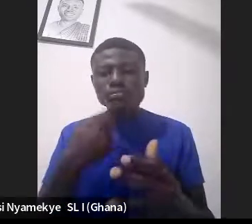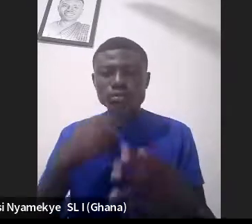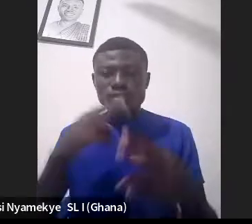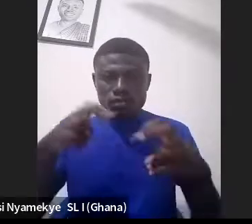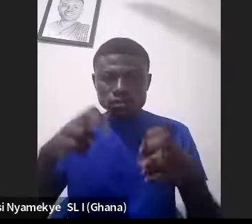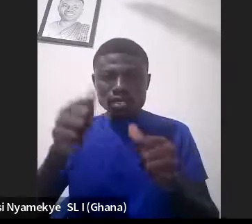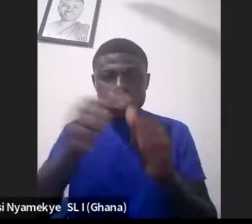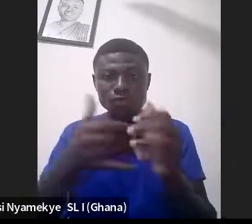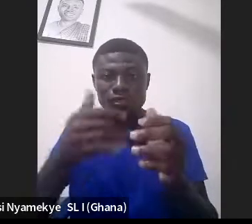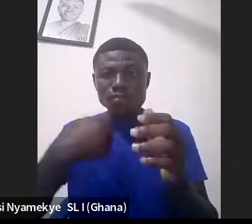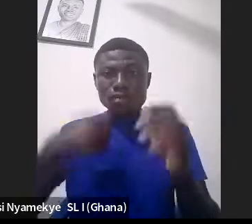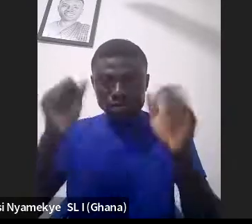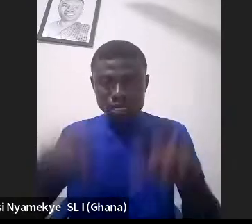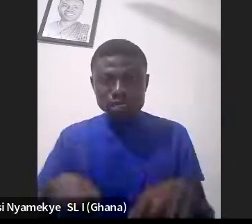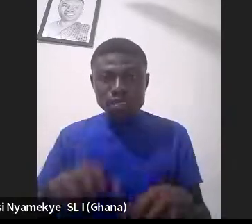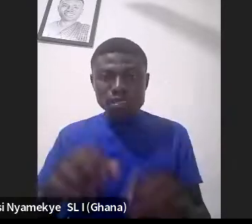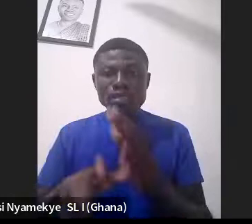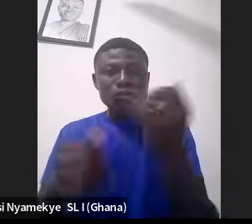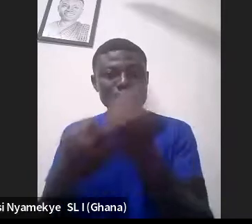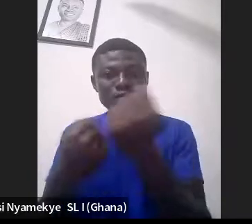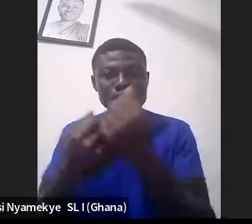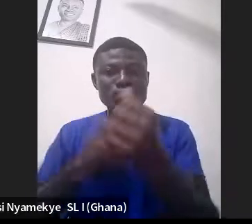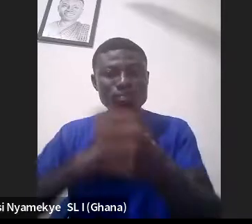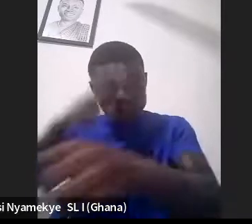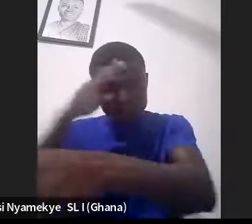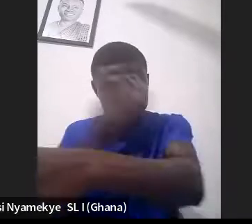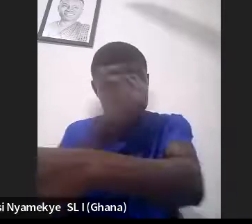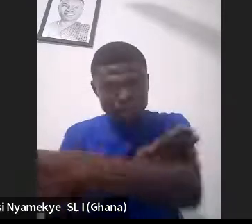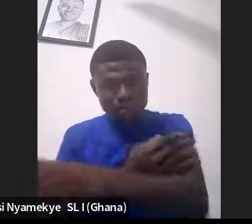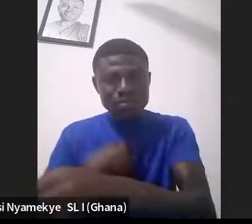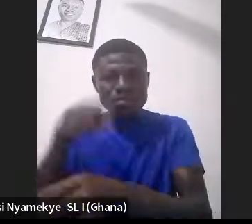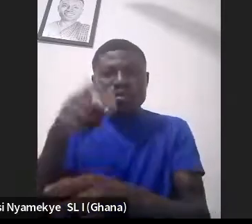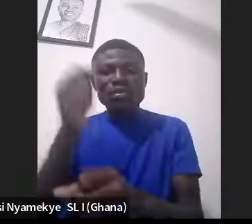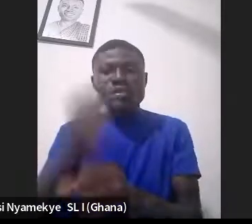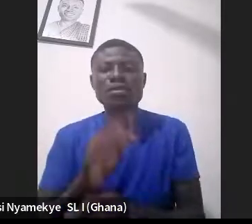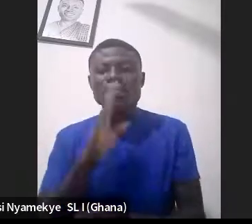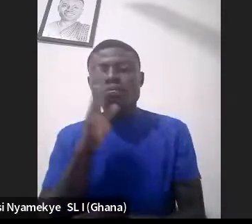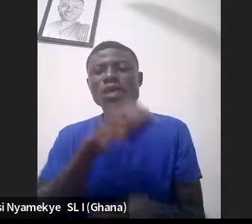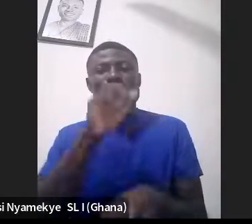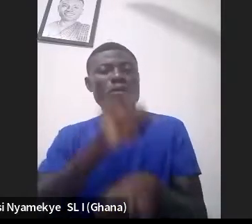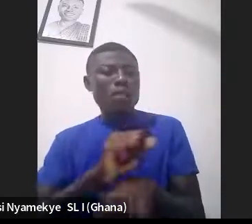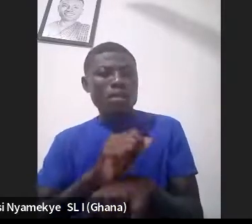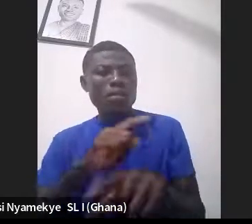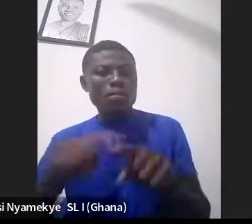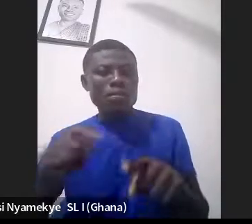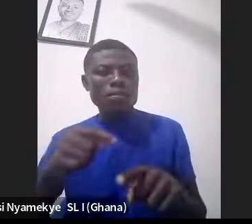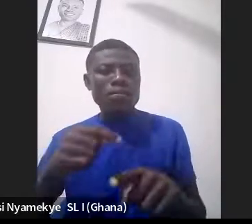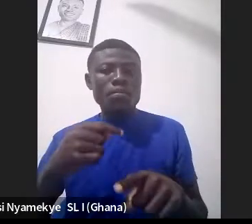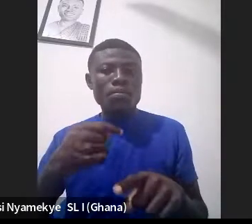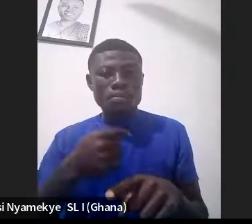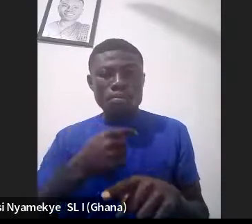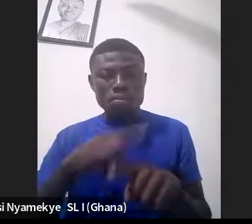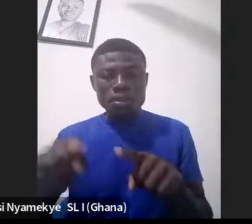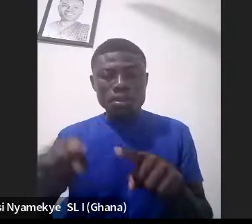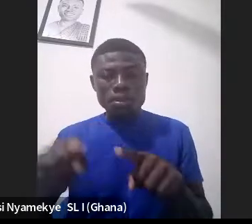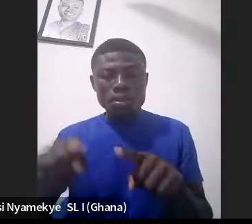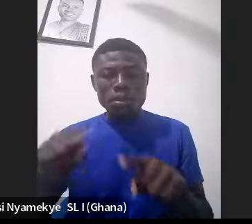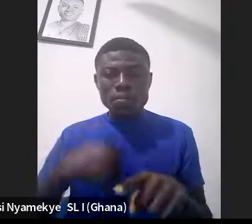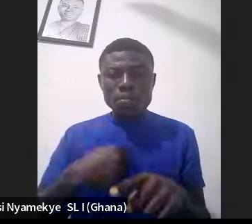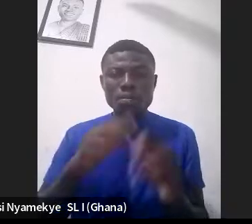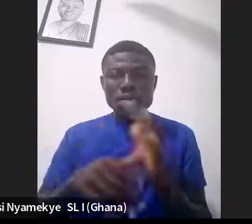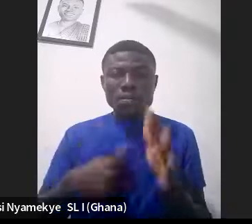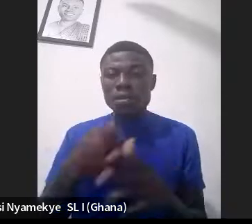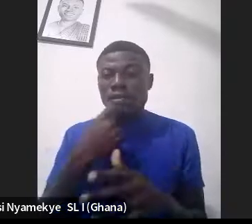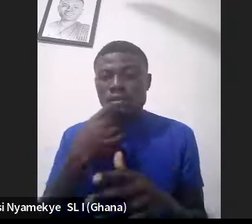I can to support him. I don't think I did a bad job before, but I definitely, when I say it's been a journey, it's